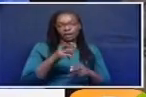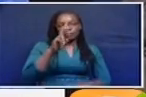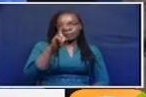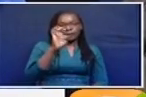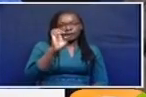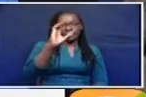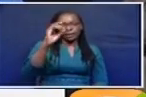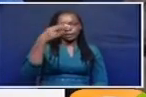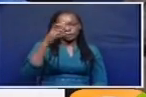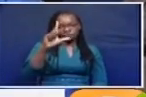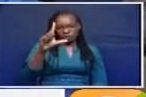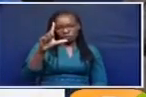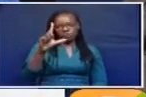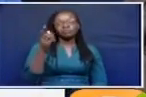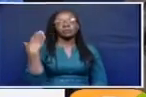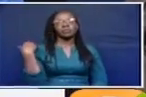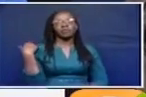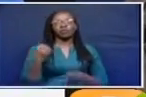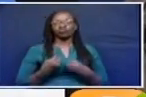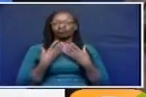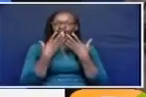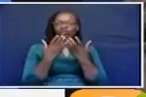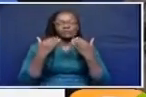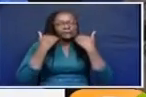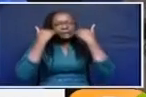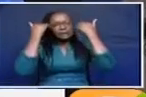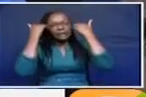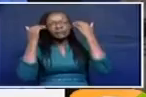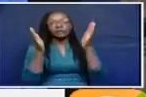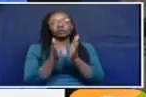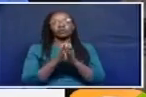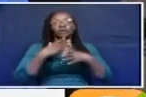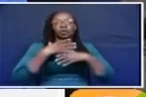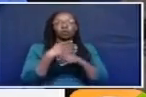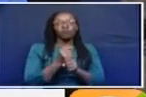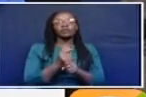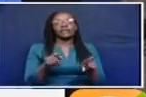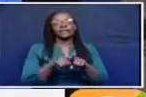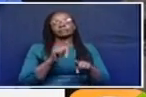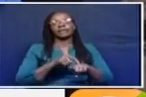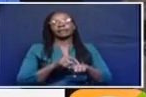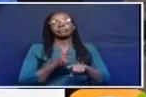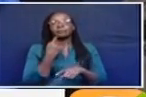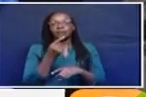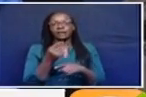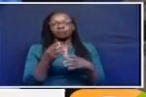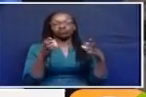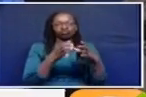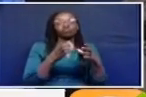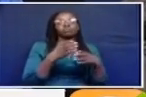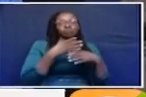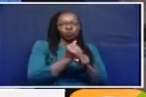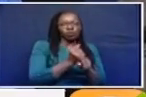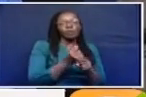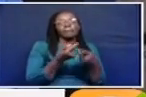Ameso. Rachel Ameso earlier on expressing her frustration and confidence at the same time of the party, but also just saying the